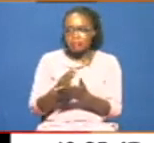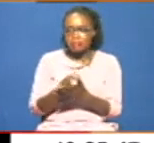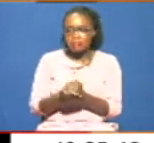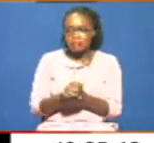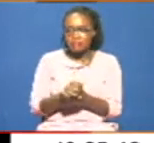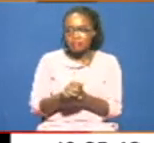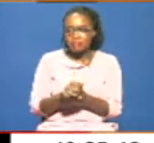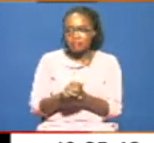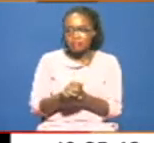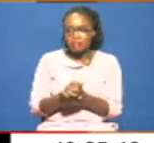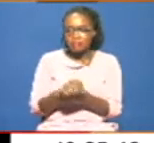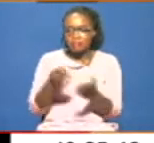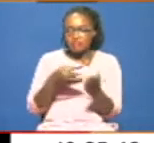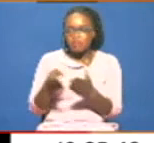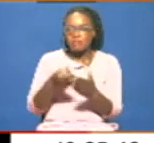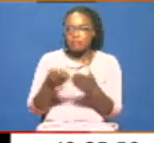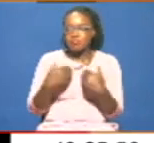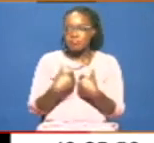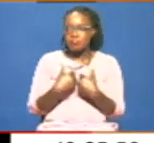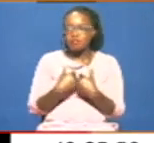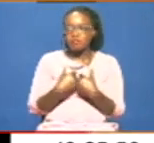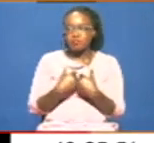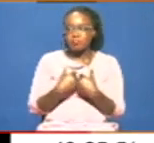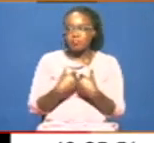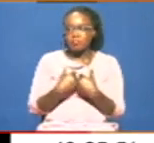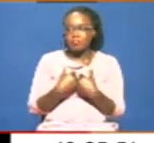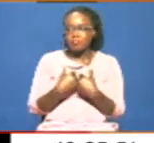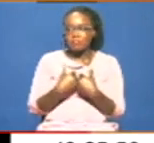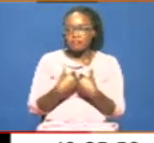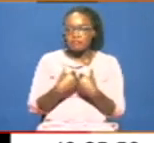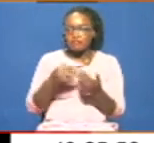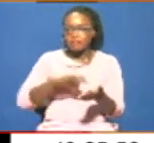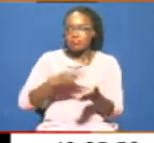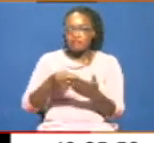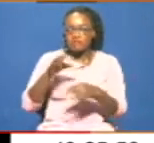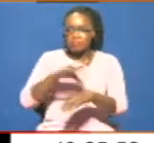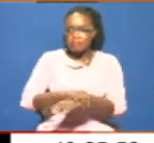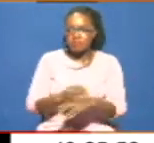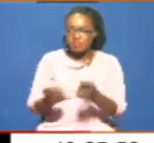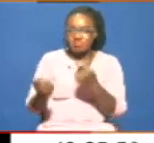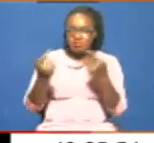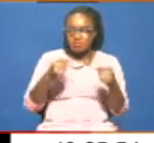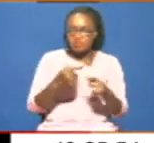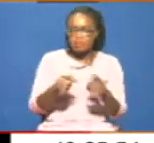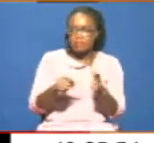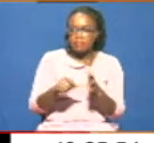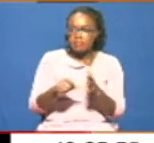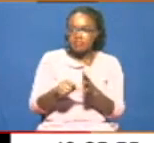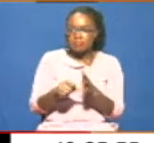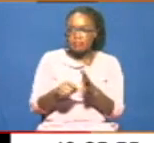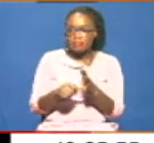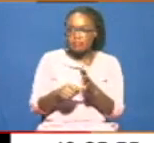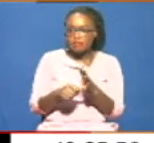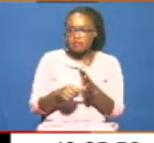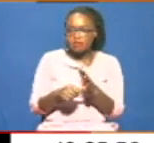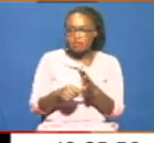they have the financing, yeah, they get their sources of funds from wherever and they bring it in there. But this problem that we are